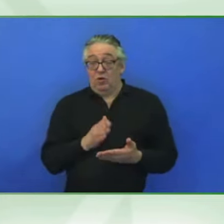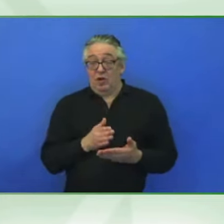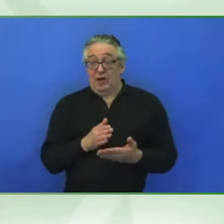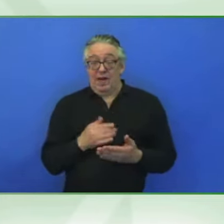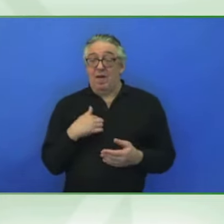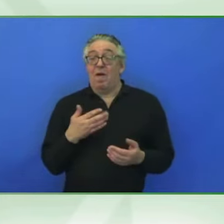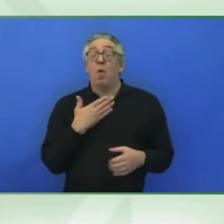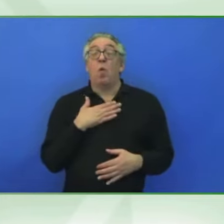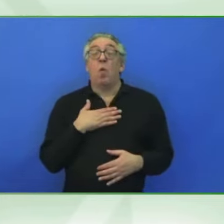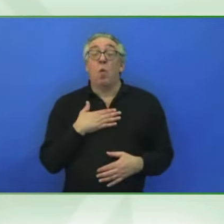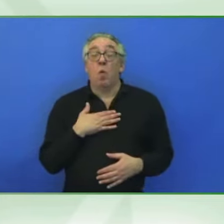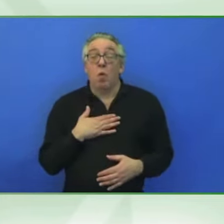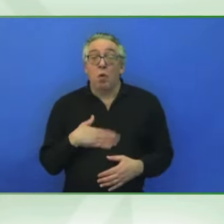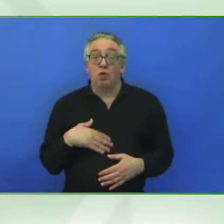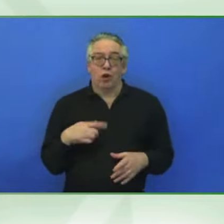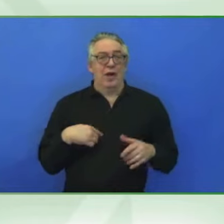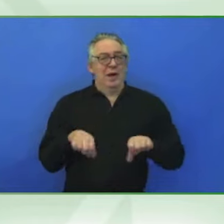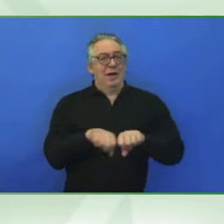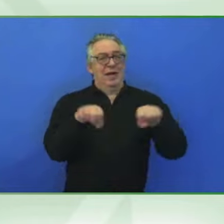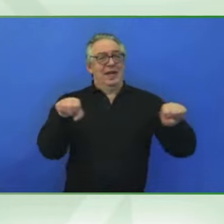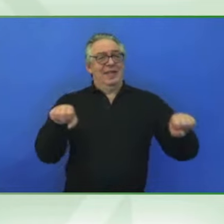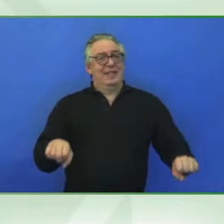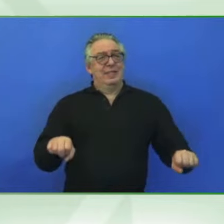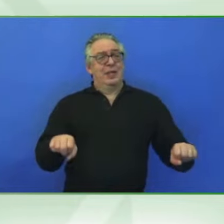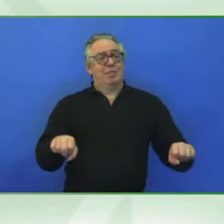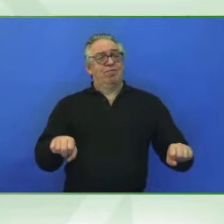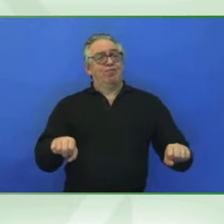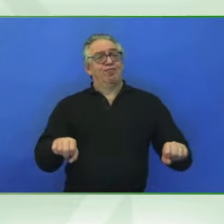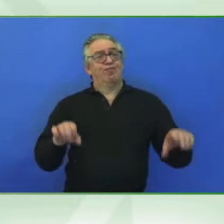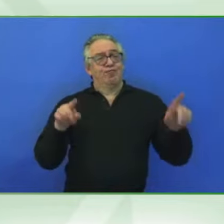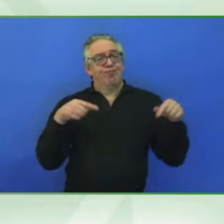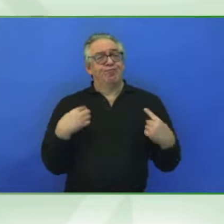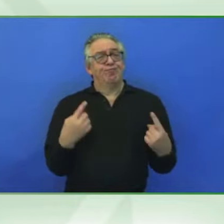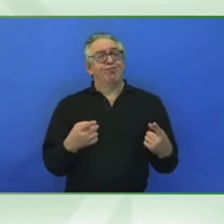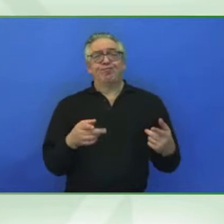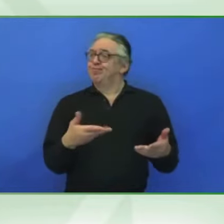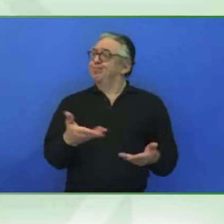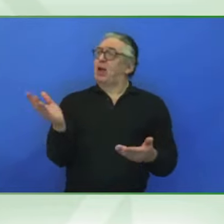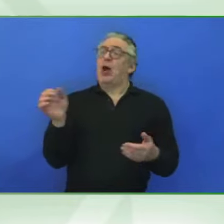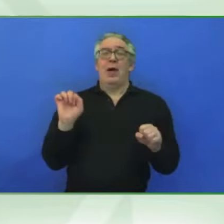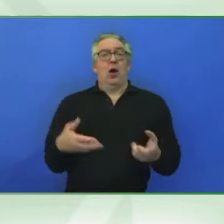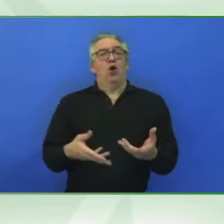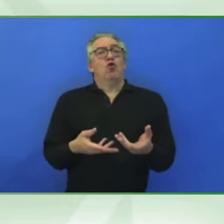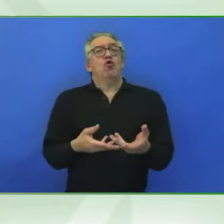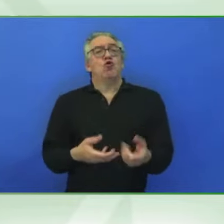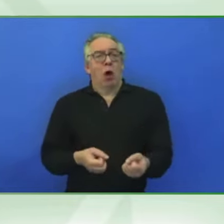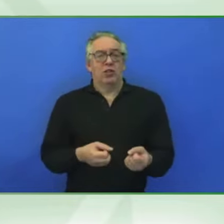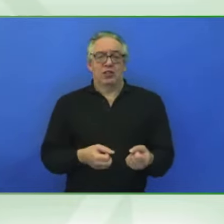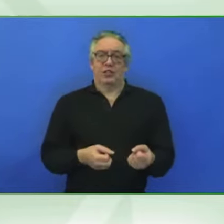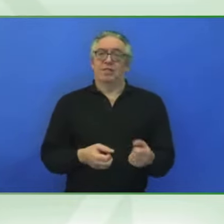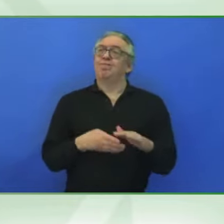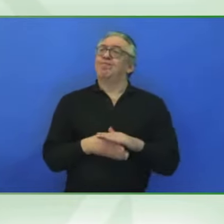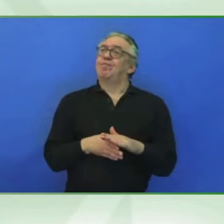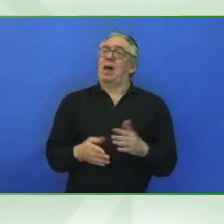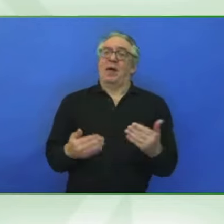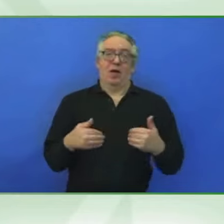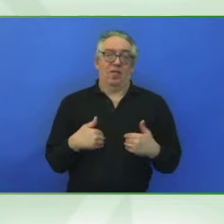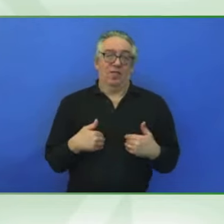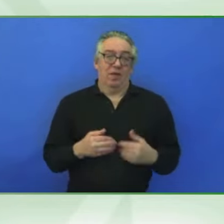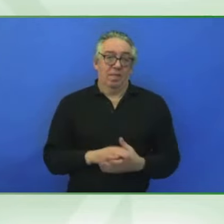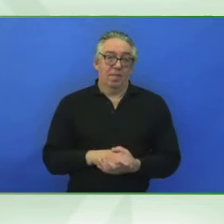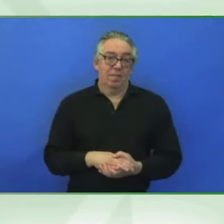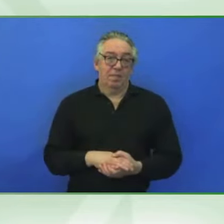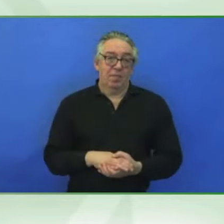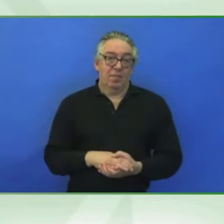our systems. So basically, it's a very important question about the maintenance, about